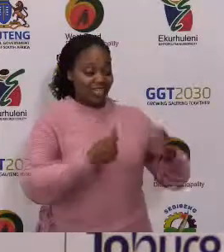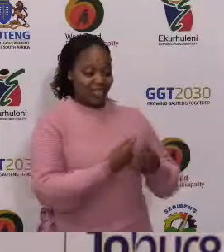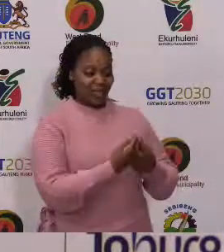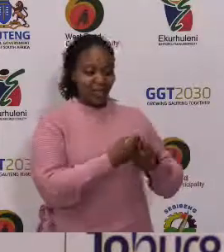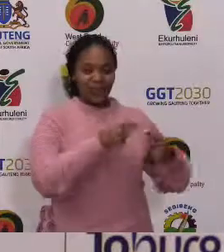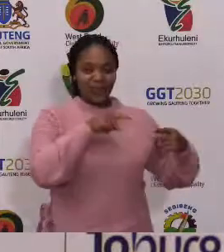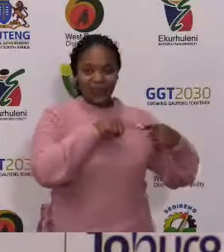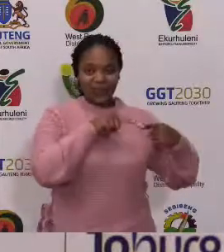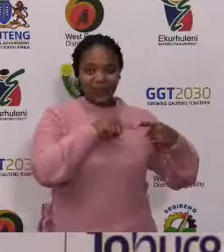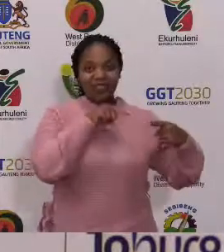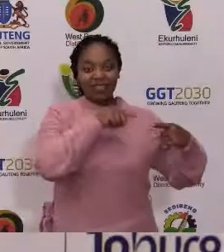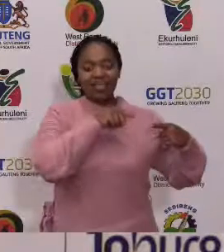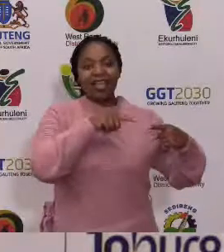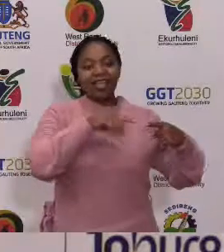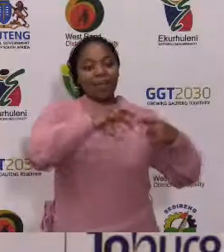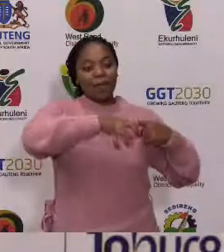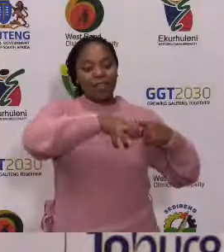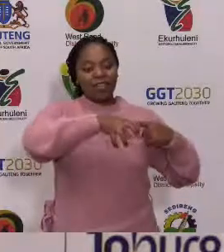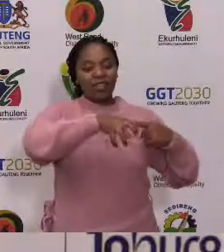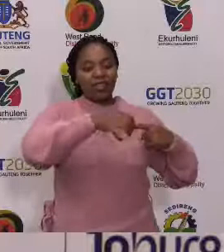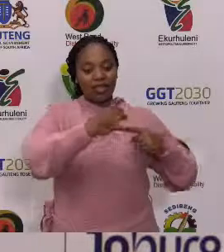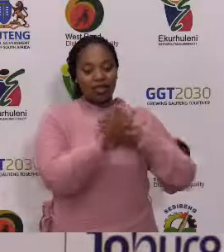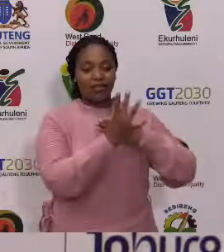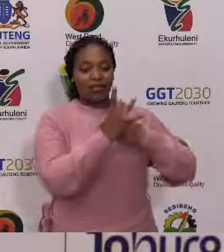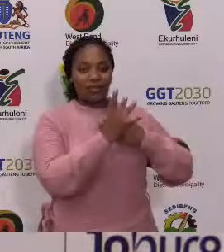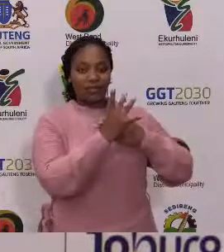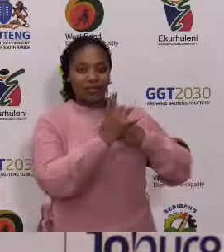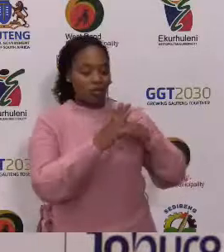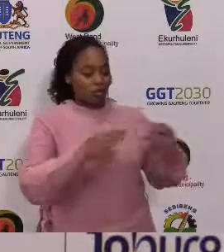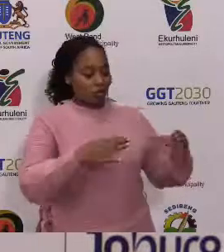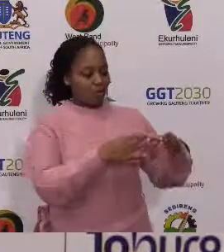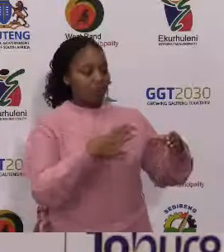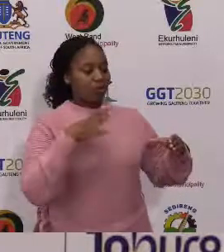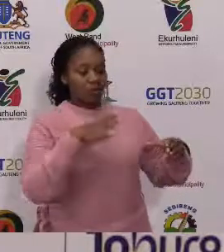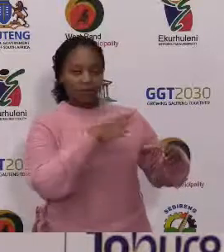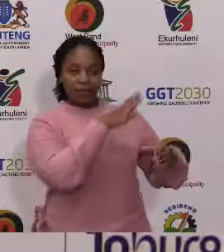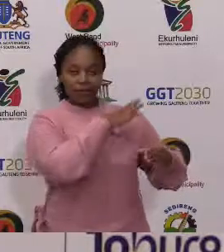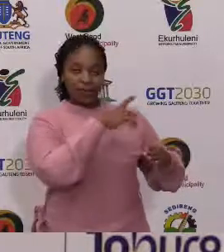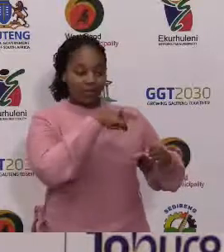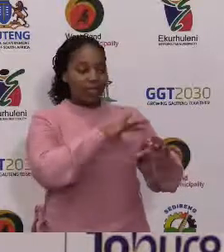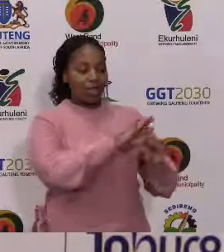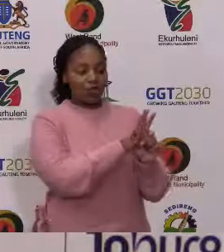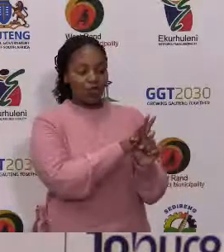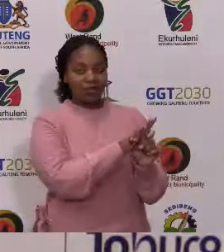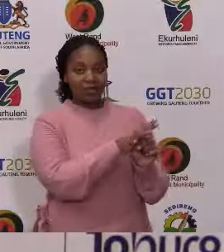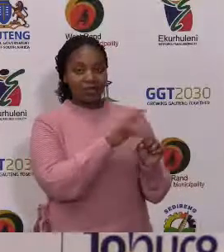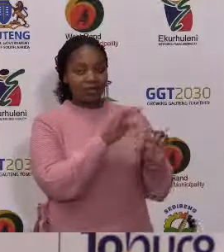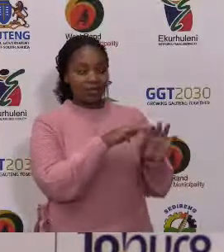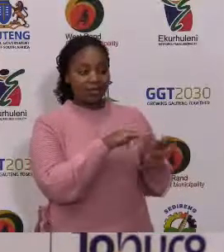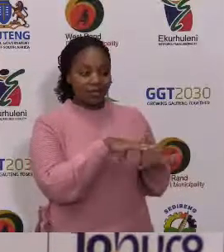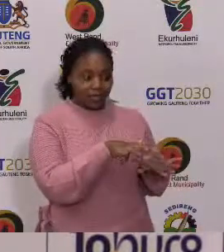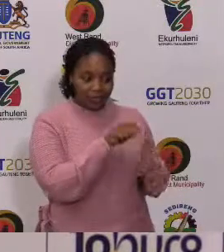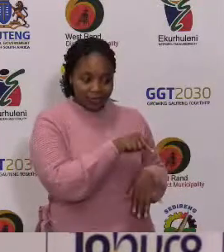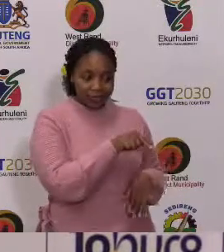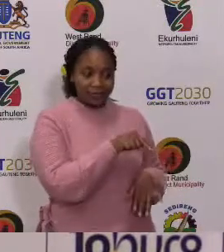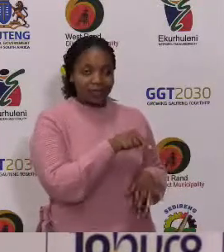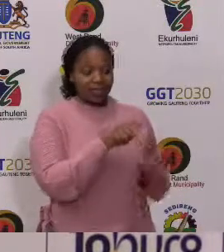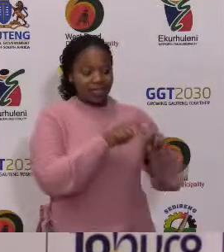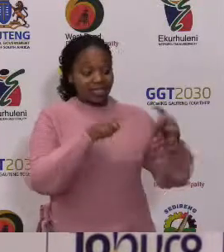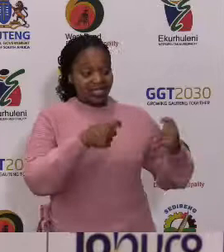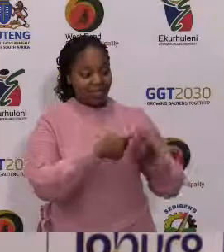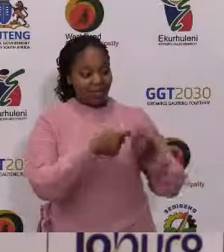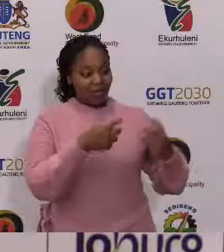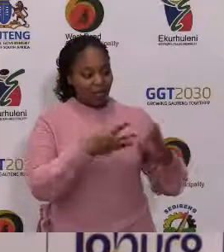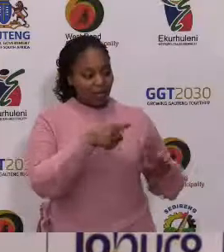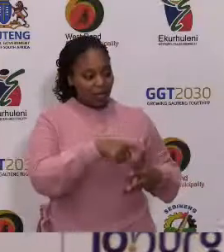that's the Provincial Advisory Committee on COVID-19, which is a team of experts,